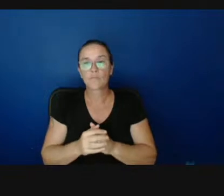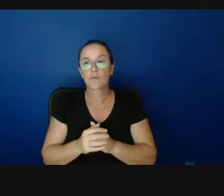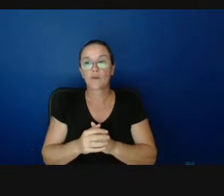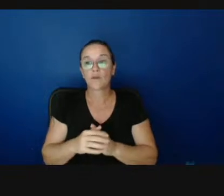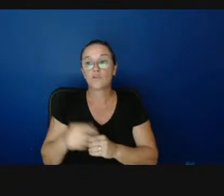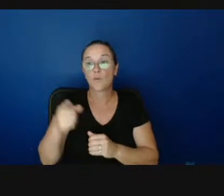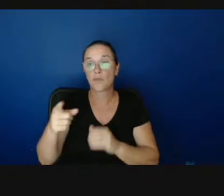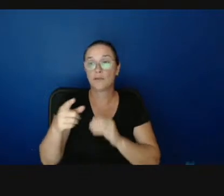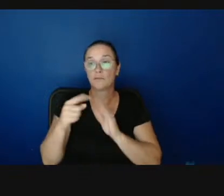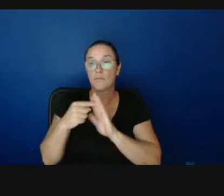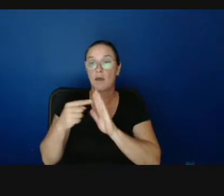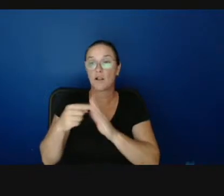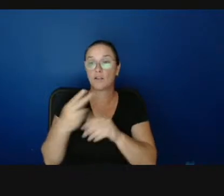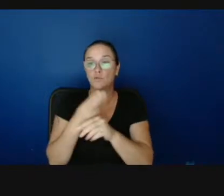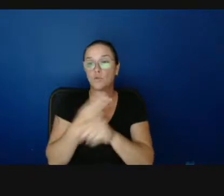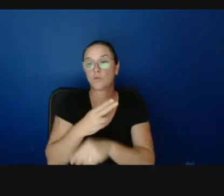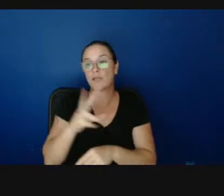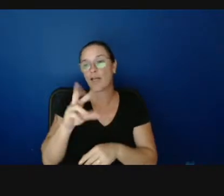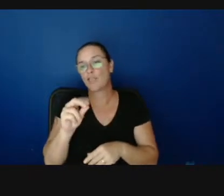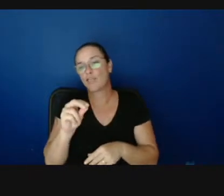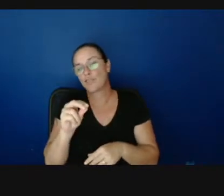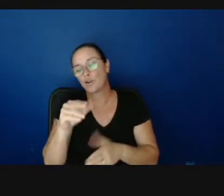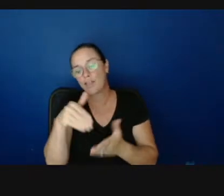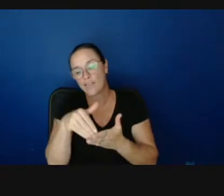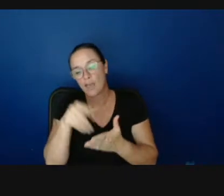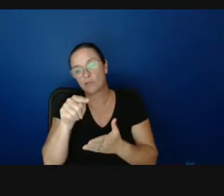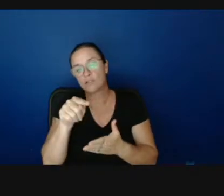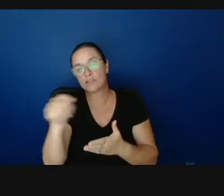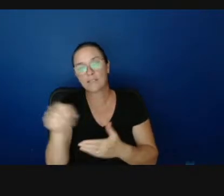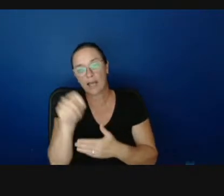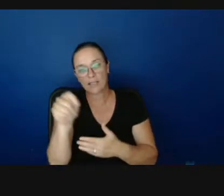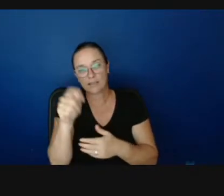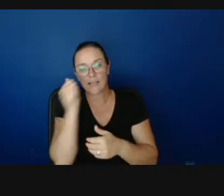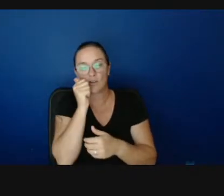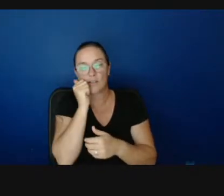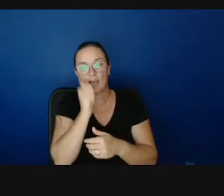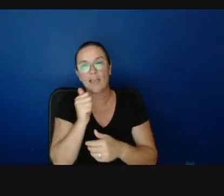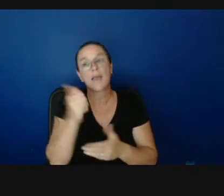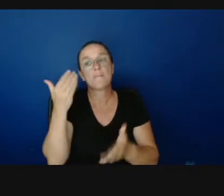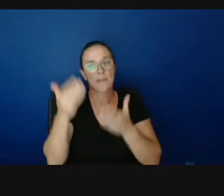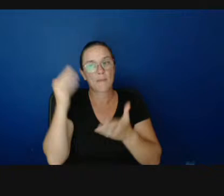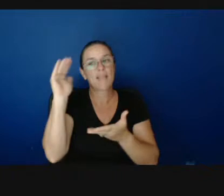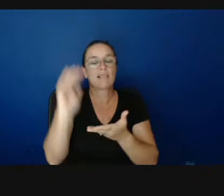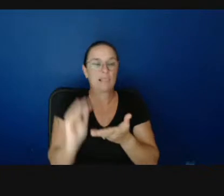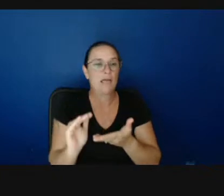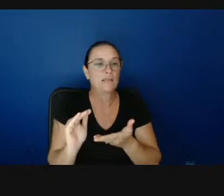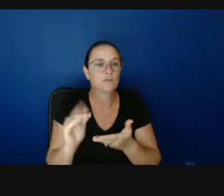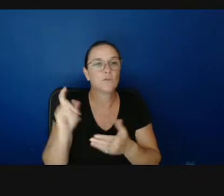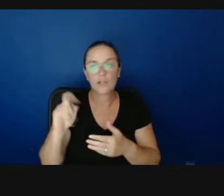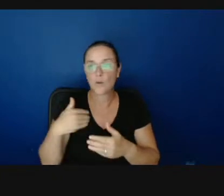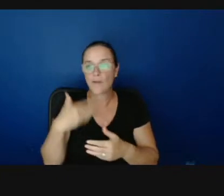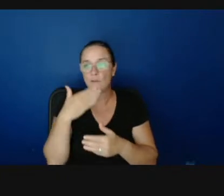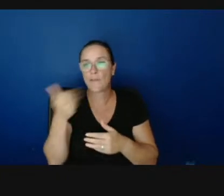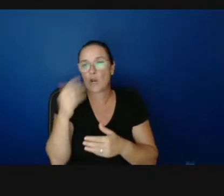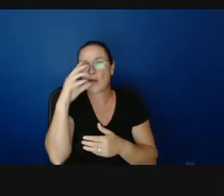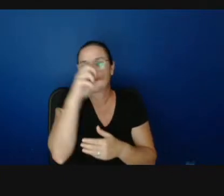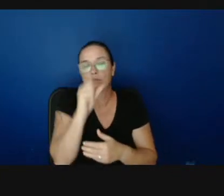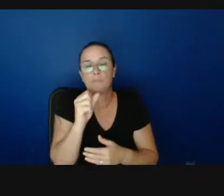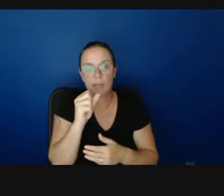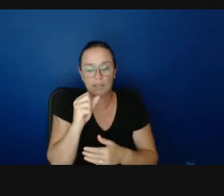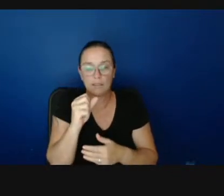value of 30,000 tons per day. It's likely that the emissions are actually lower than that, and we hope to have a better estimate soon once